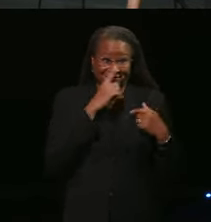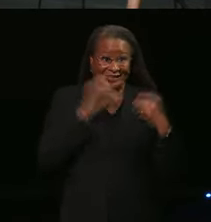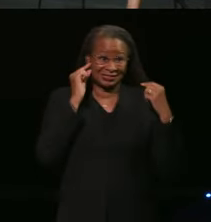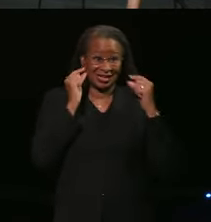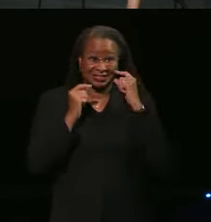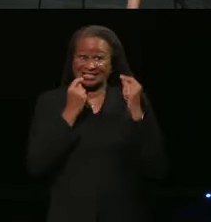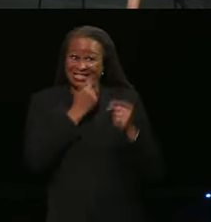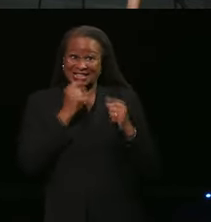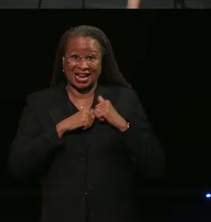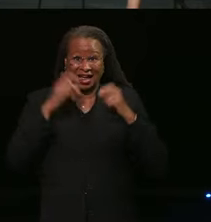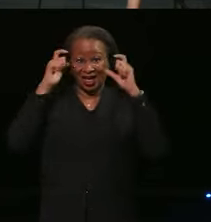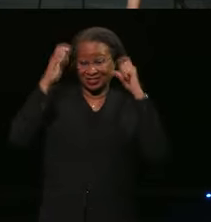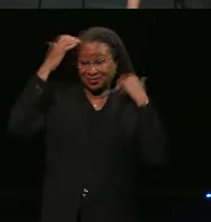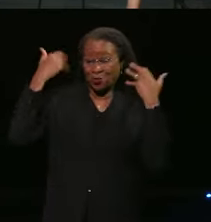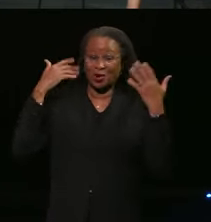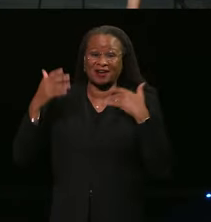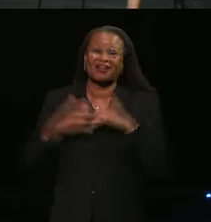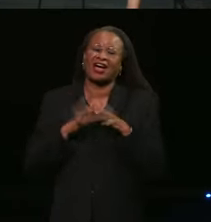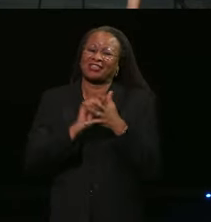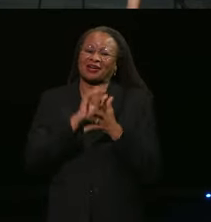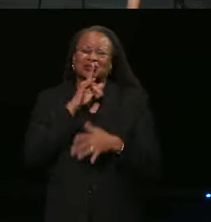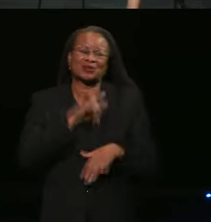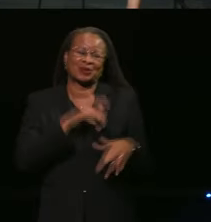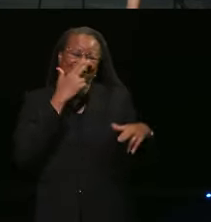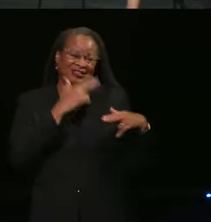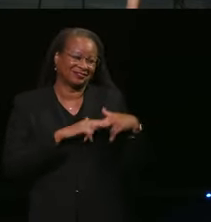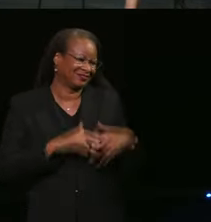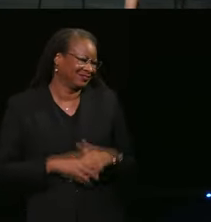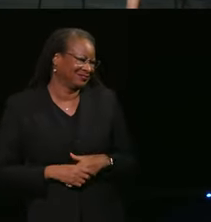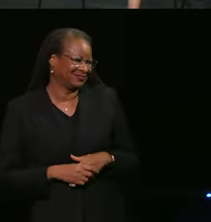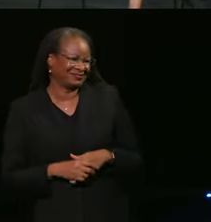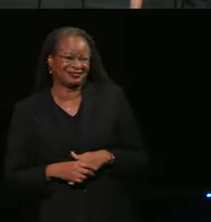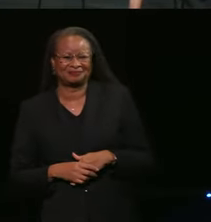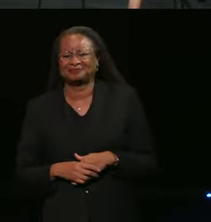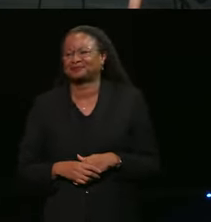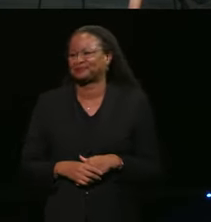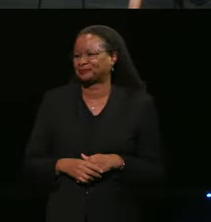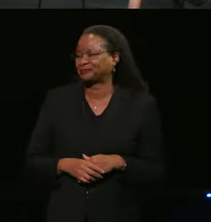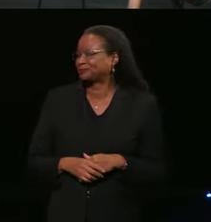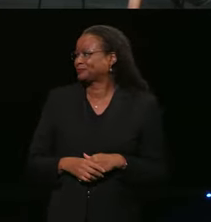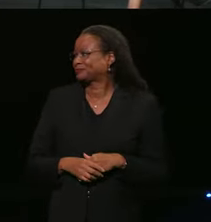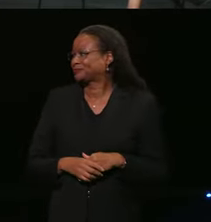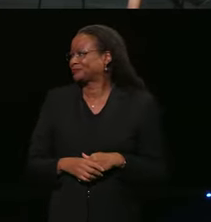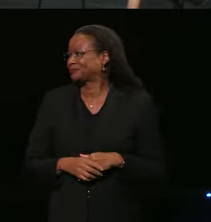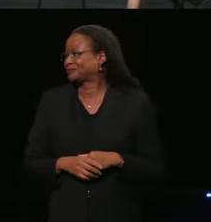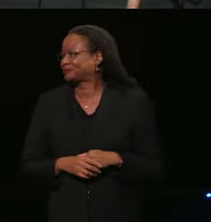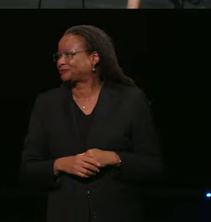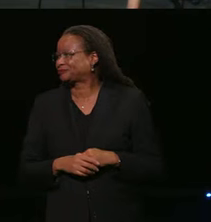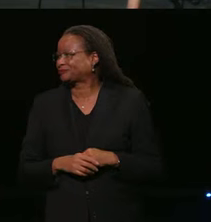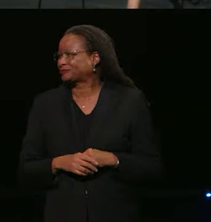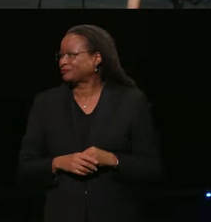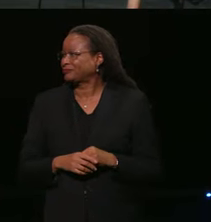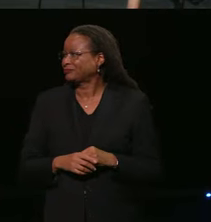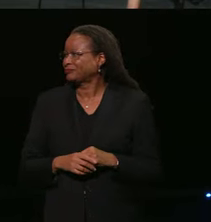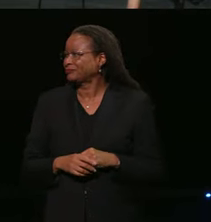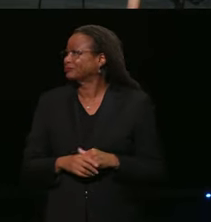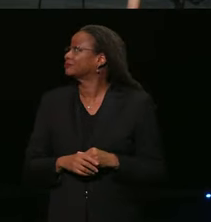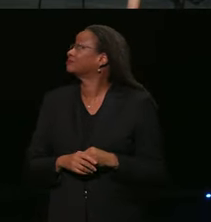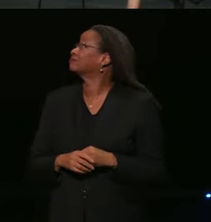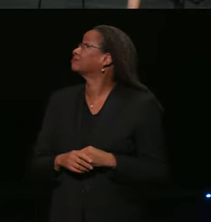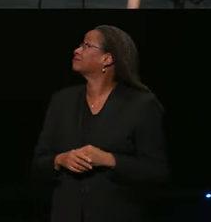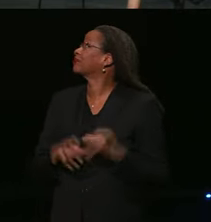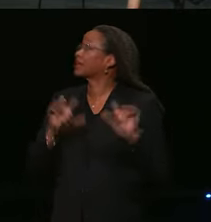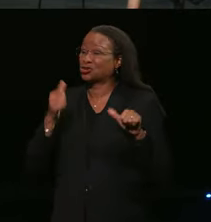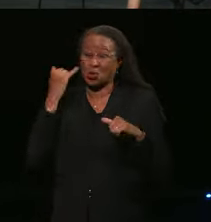have teeth? So that was really, really cute. I know at the nominee dinner, I asked Anna about like, well, look, could you